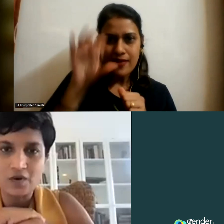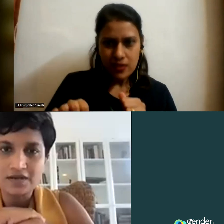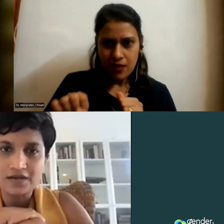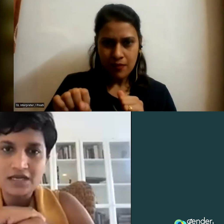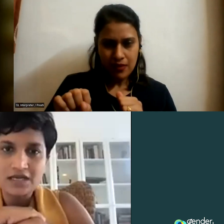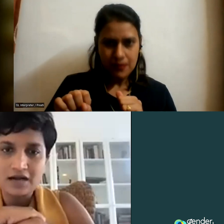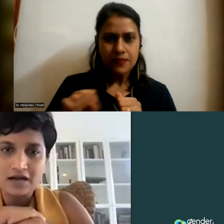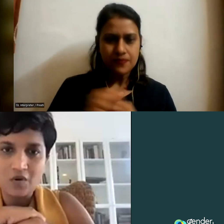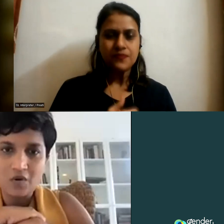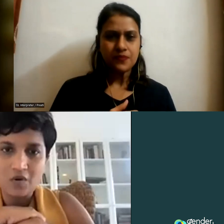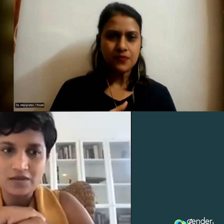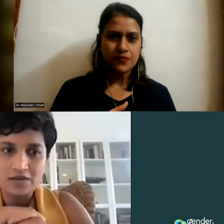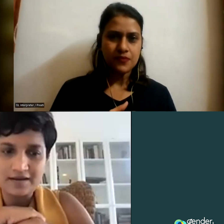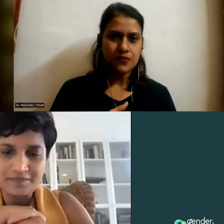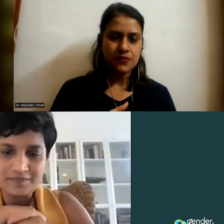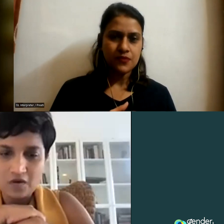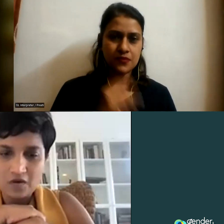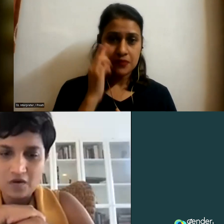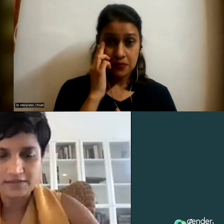for all